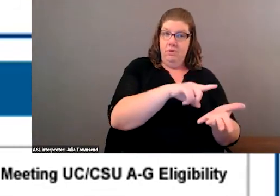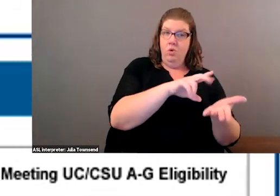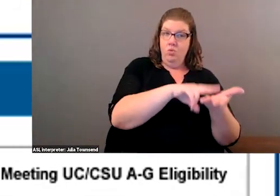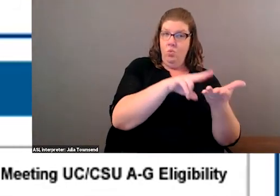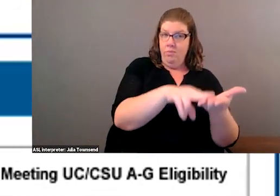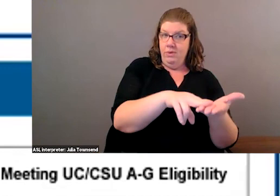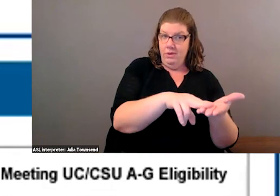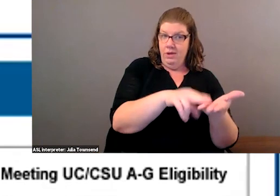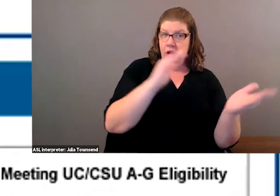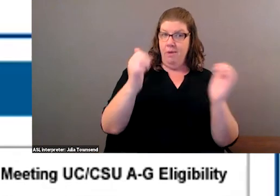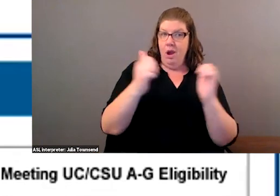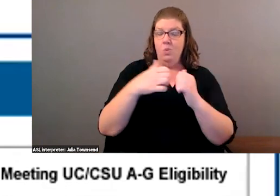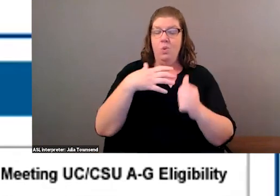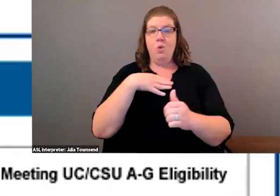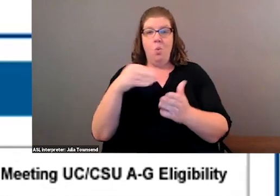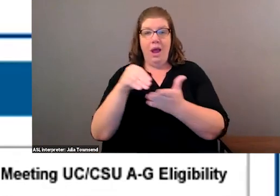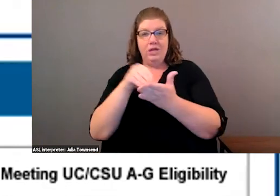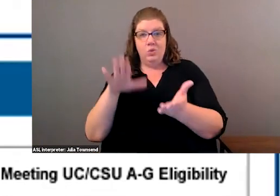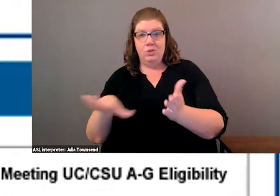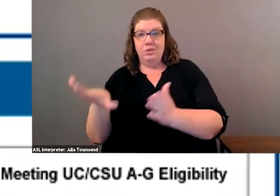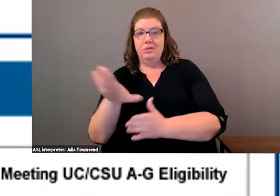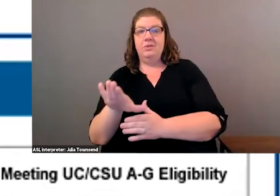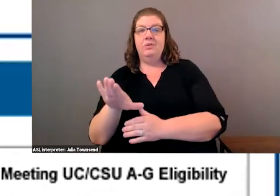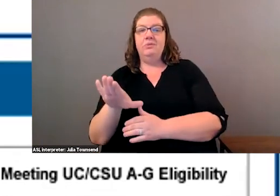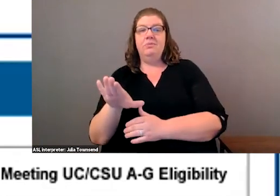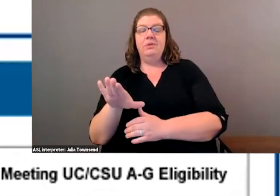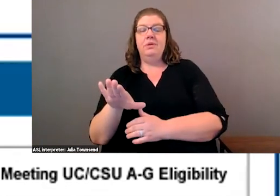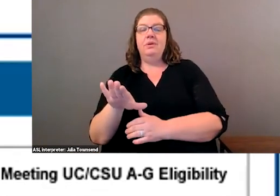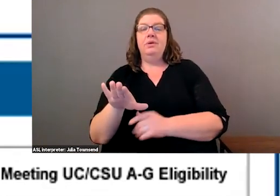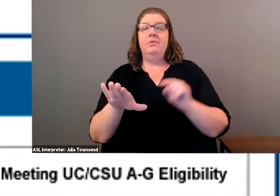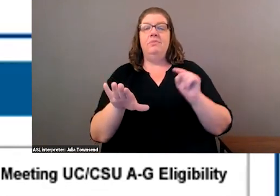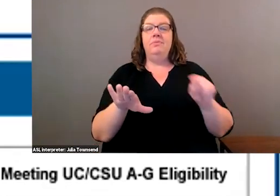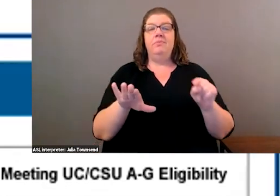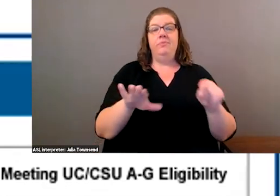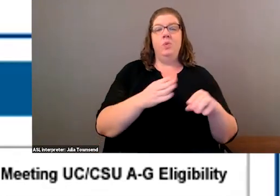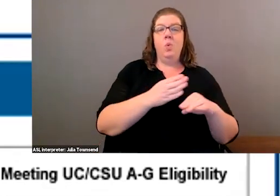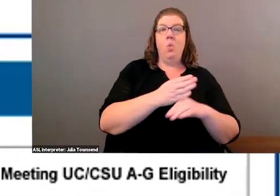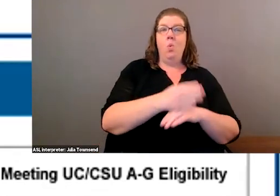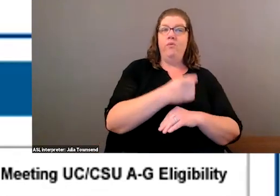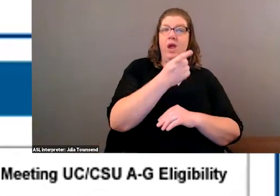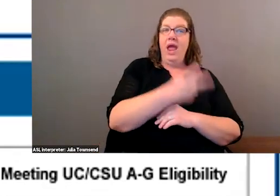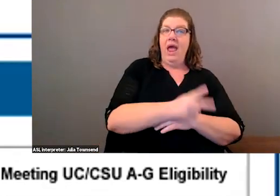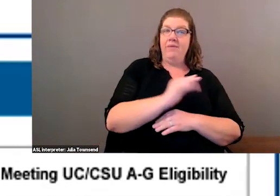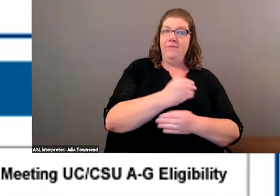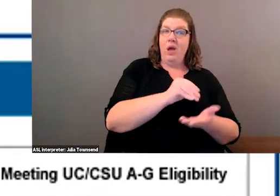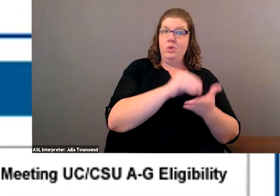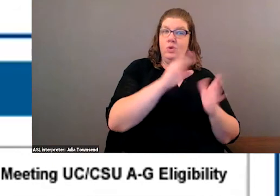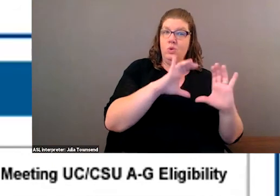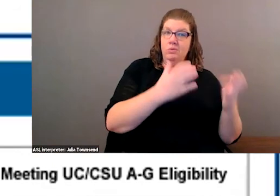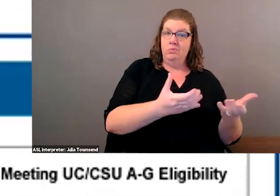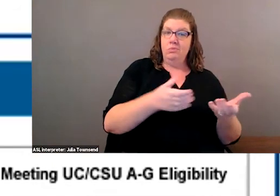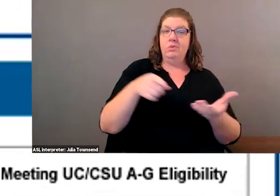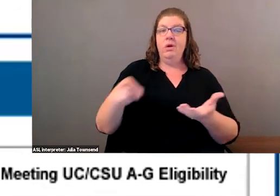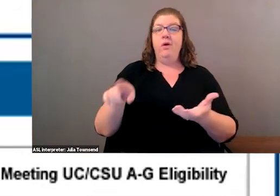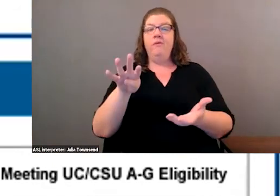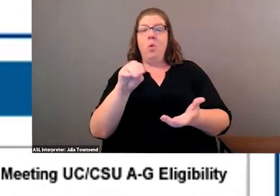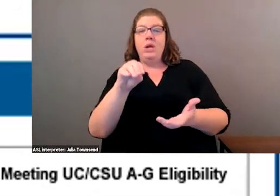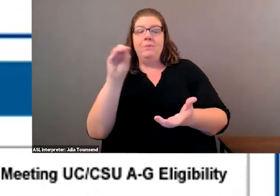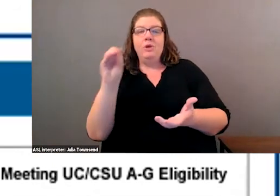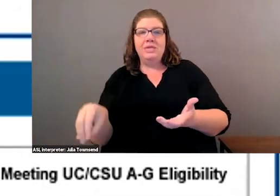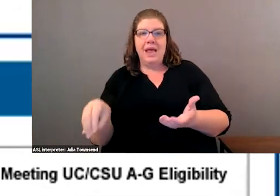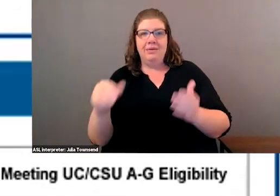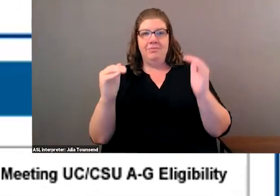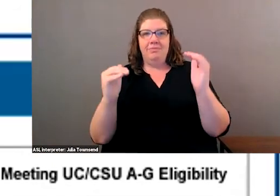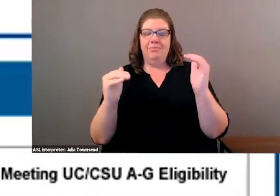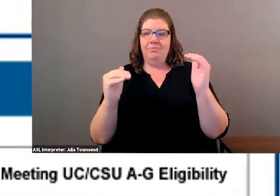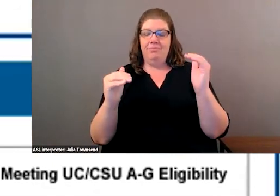as compared to white students. So if you'll click that, Latinx students are over half of our student body, white students are 40%